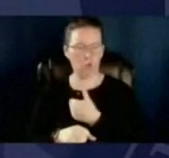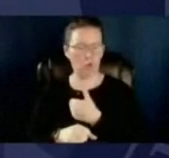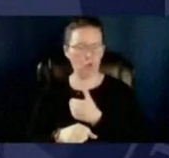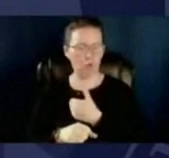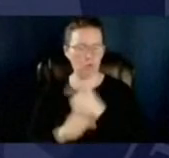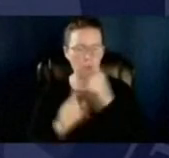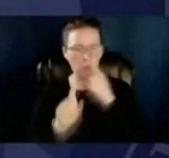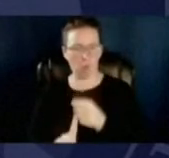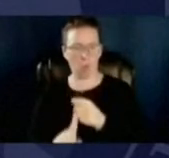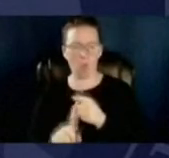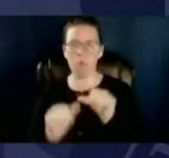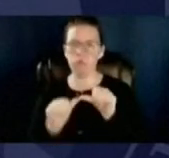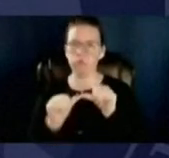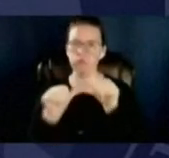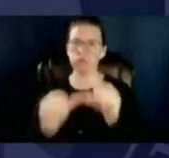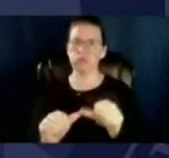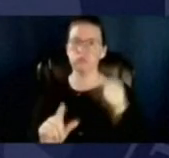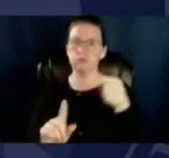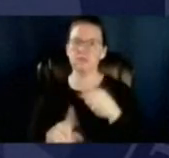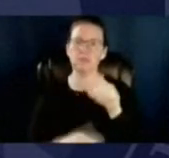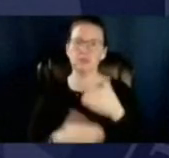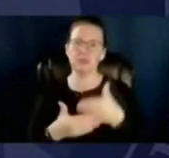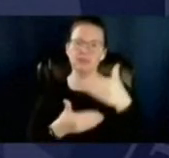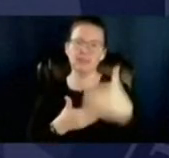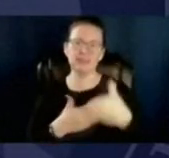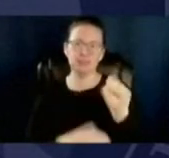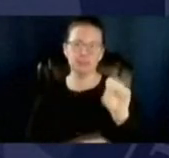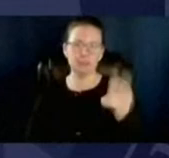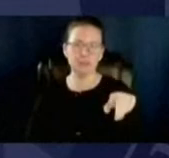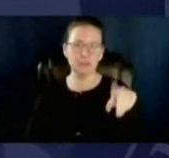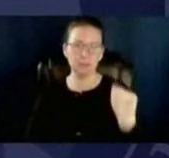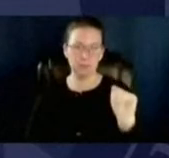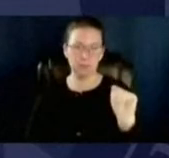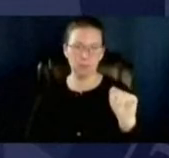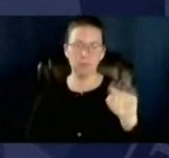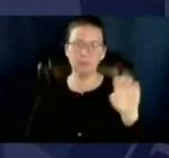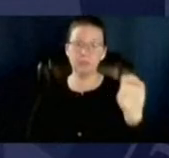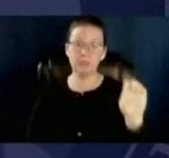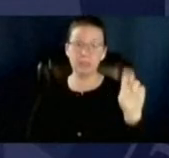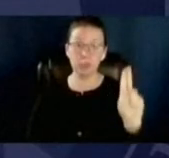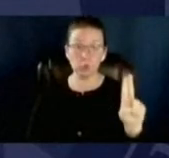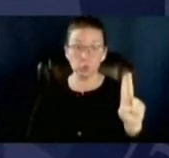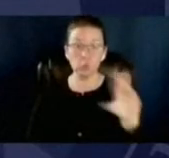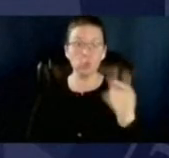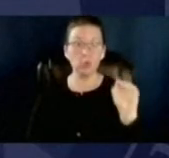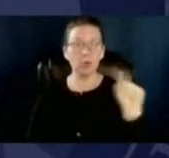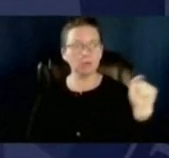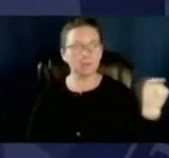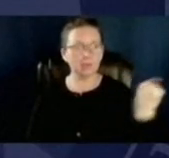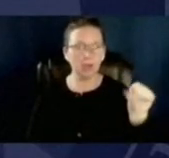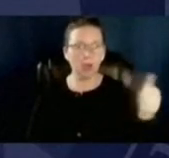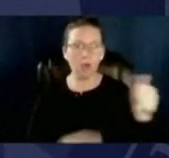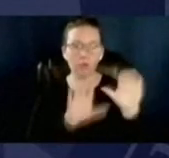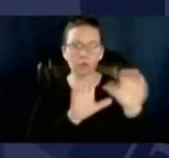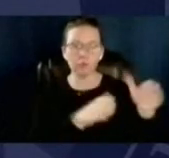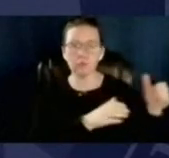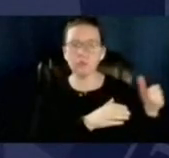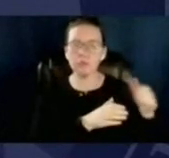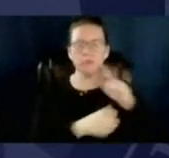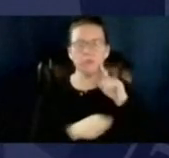through next September. The European Union and others, their support